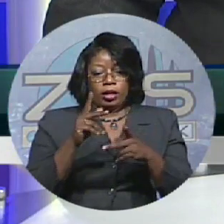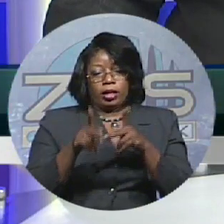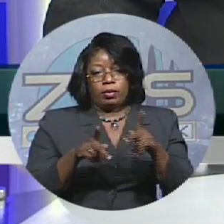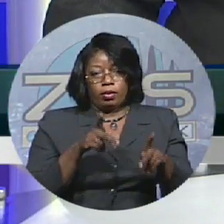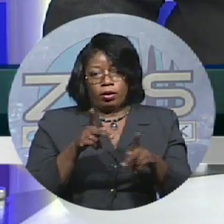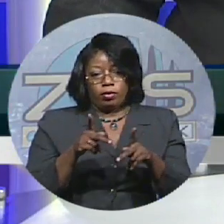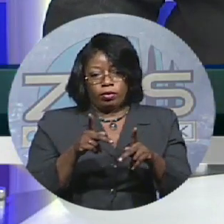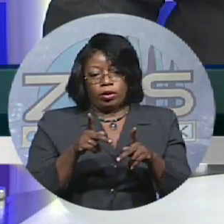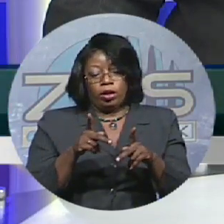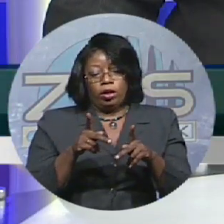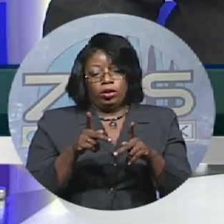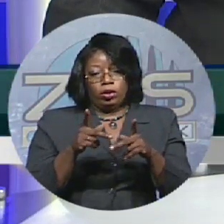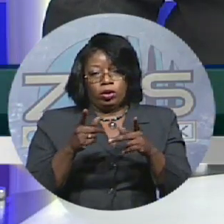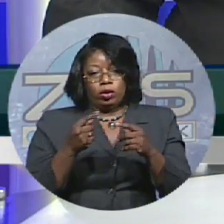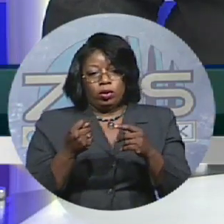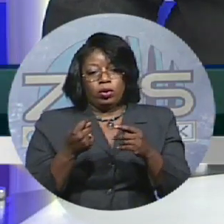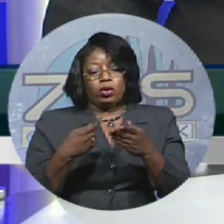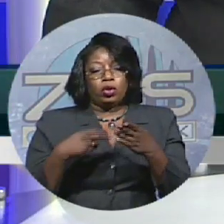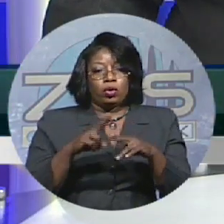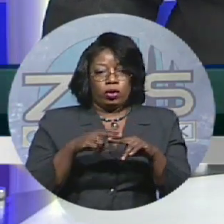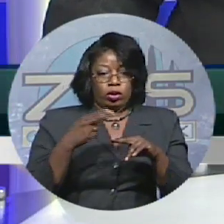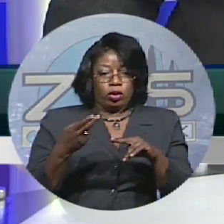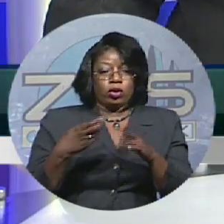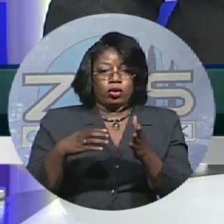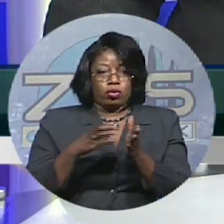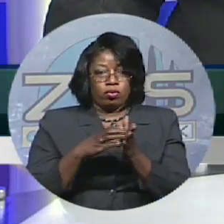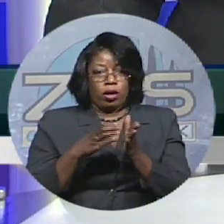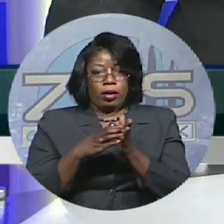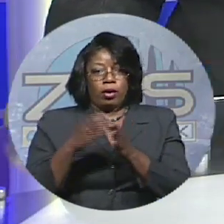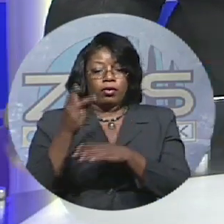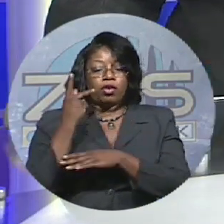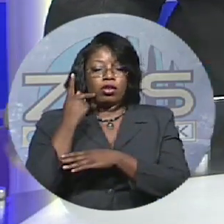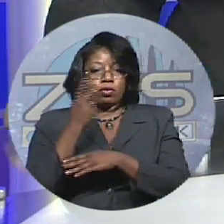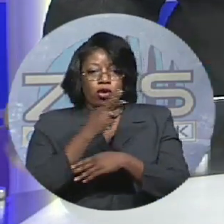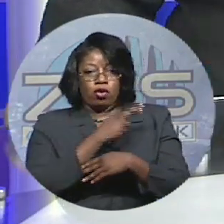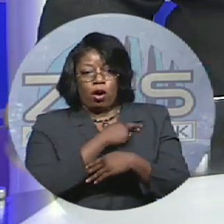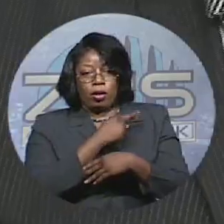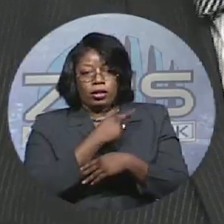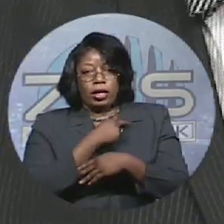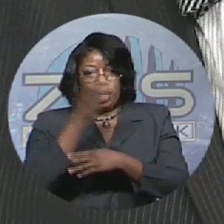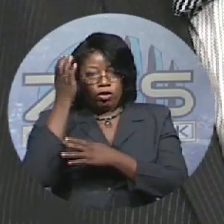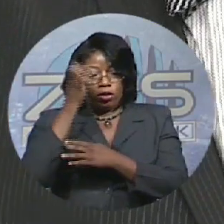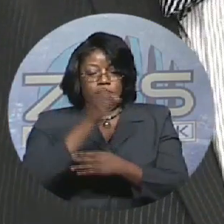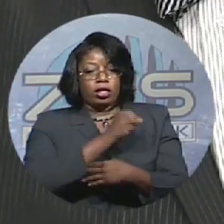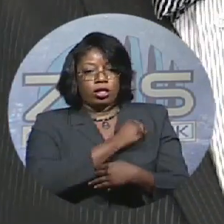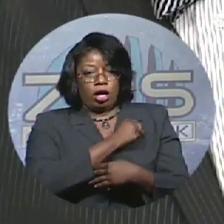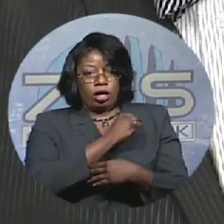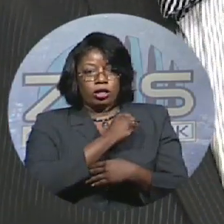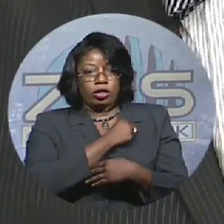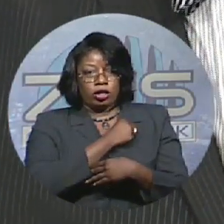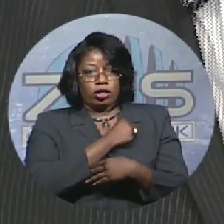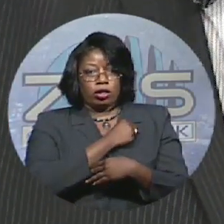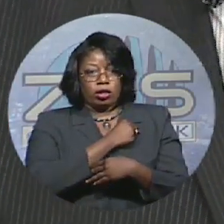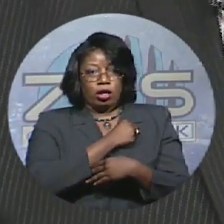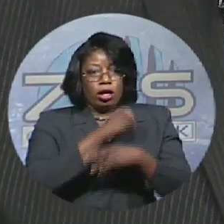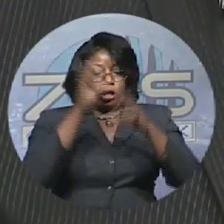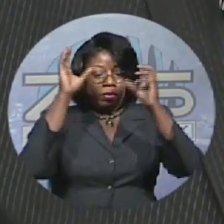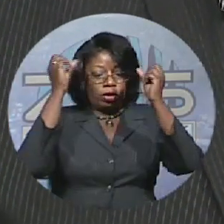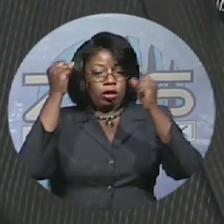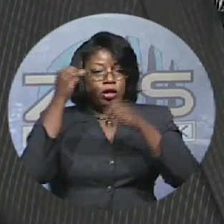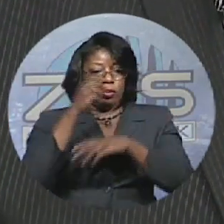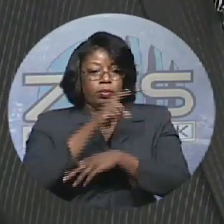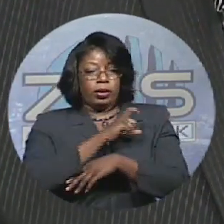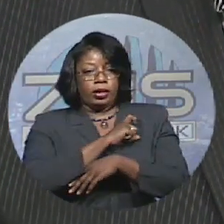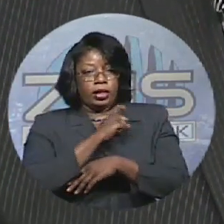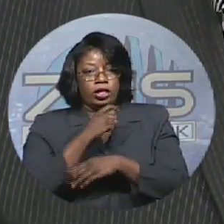of crime. Good evening, everyone. I'm Charisma Robinson. And I'm Chris Saunders. Thank you so much for joining us. Commissioner of Police Ellison Greenslade is voicing